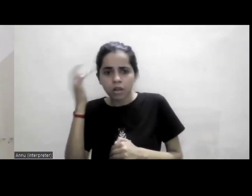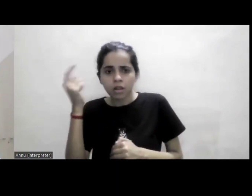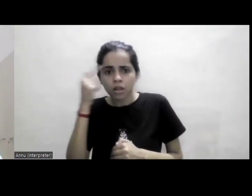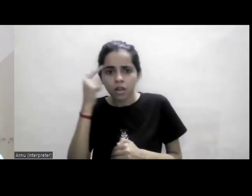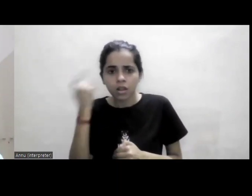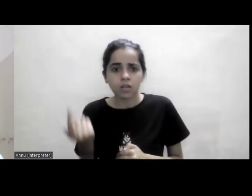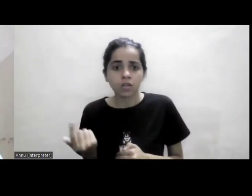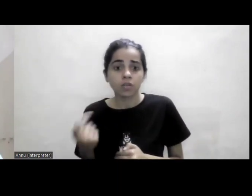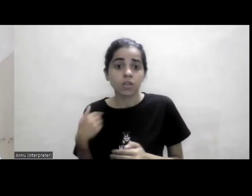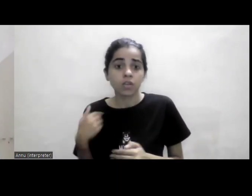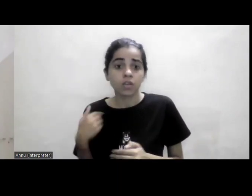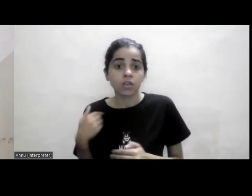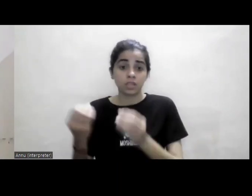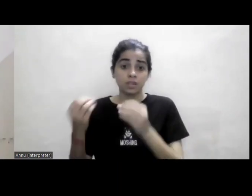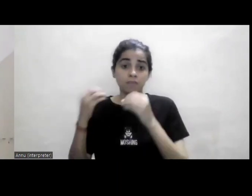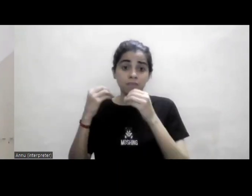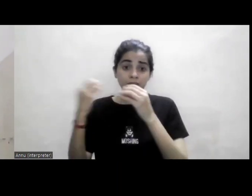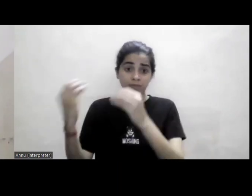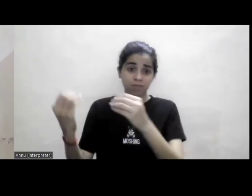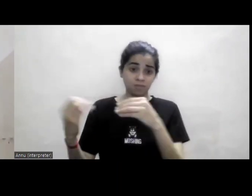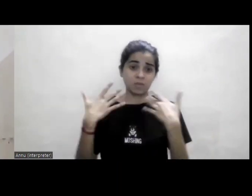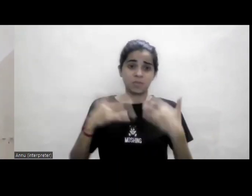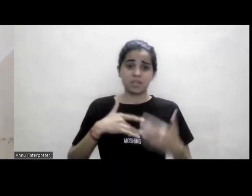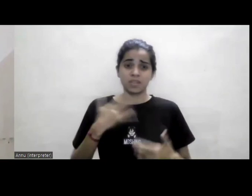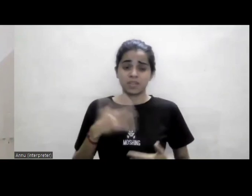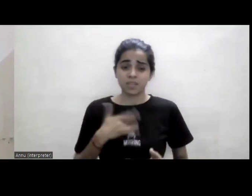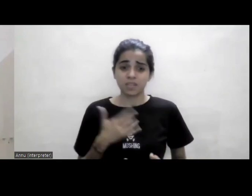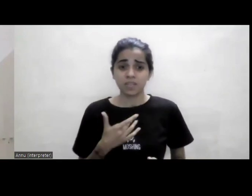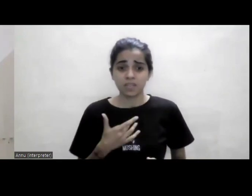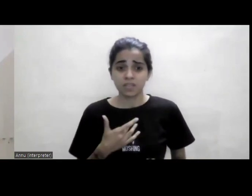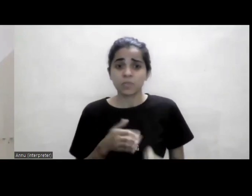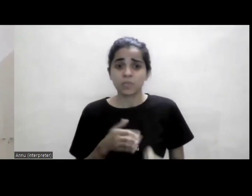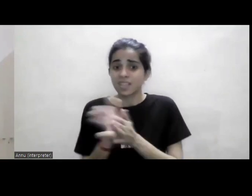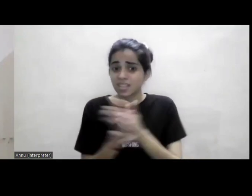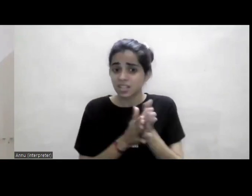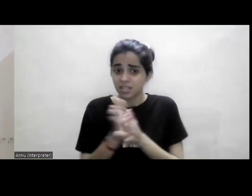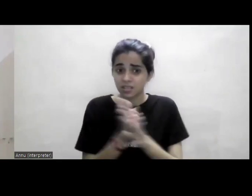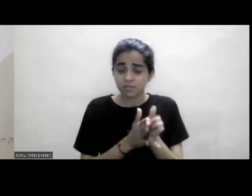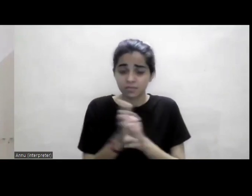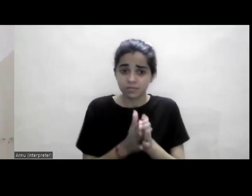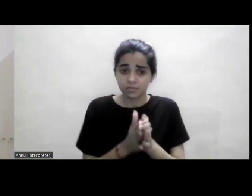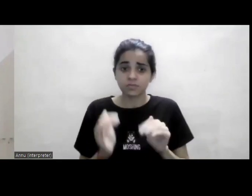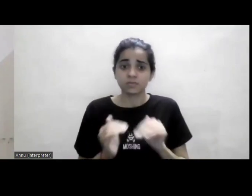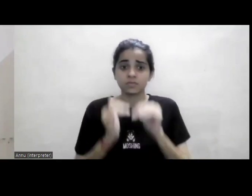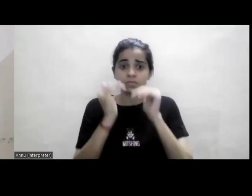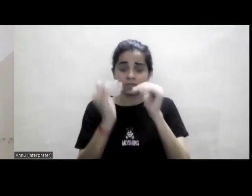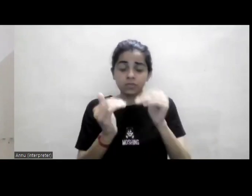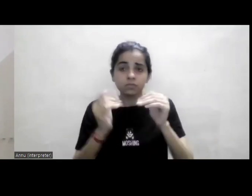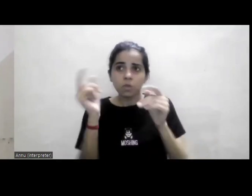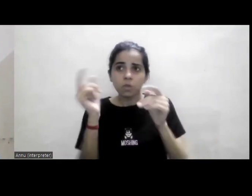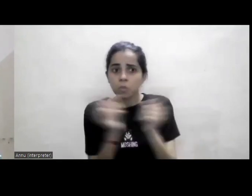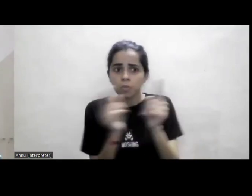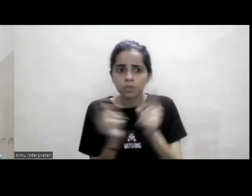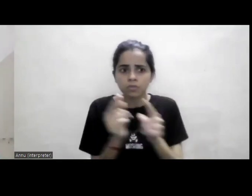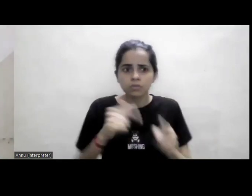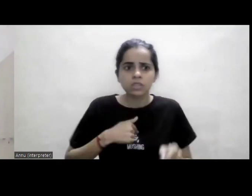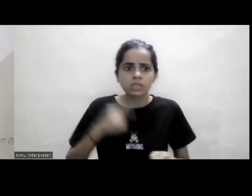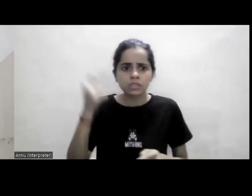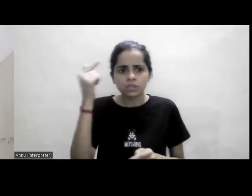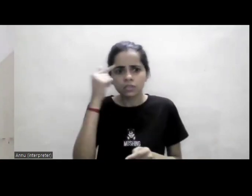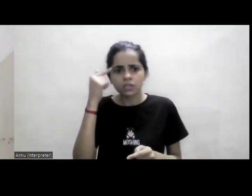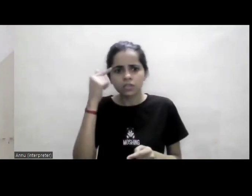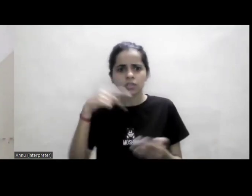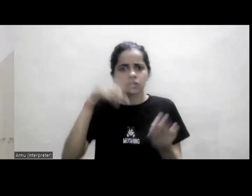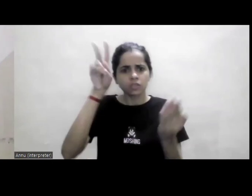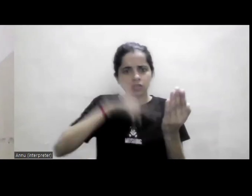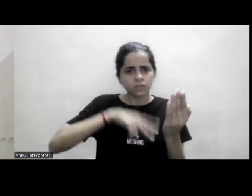So it would impact me in some way. I think it's so interesting to, you know, try to look at these narratives and maybe reread them through